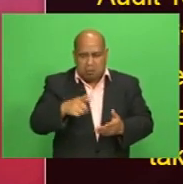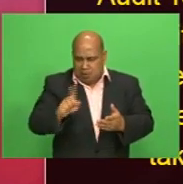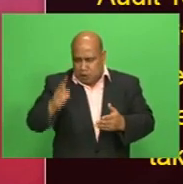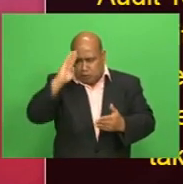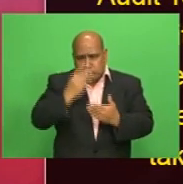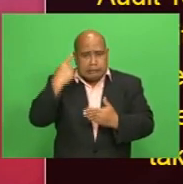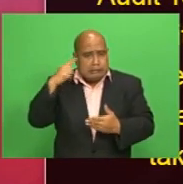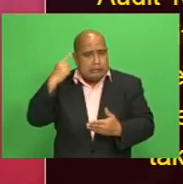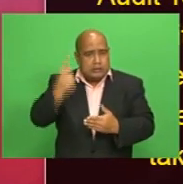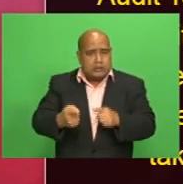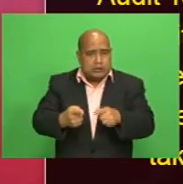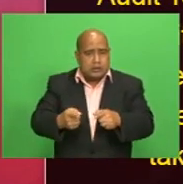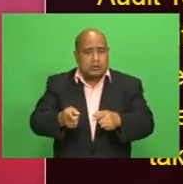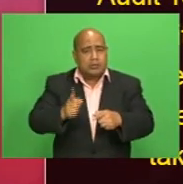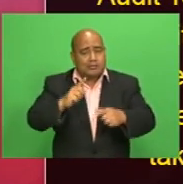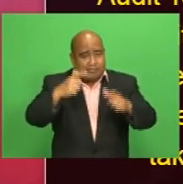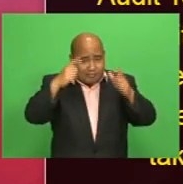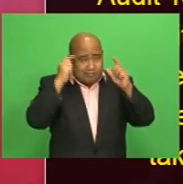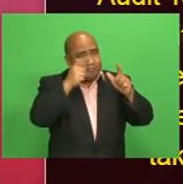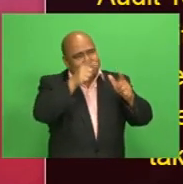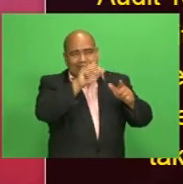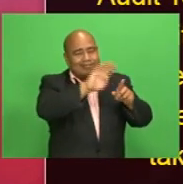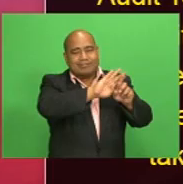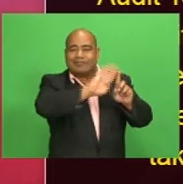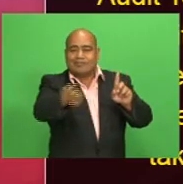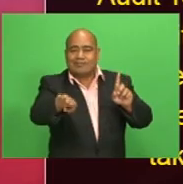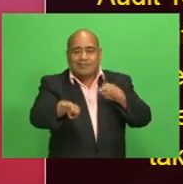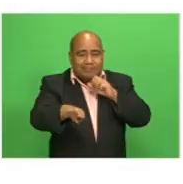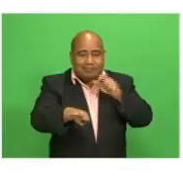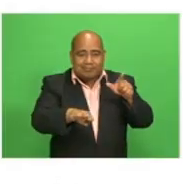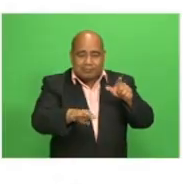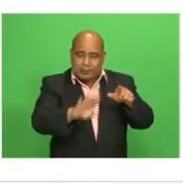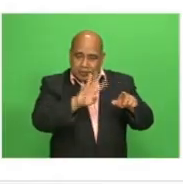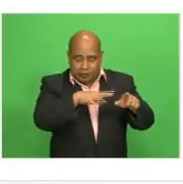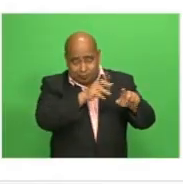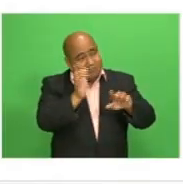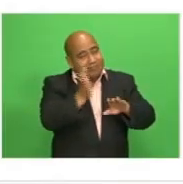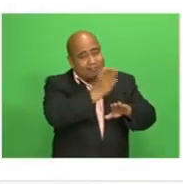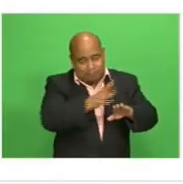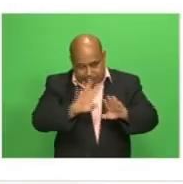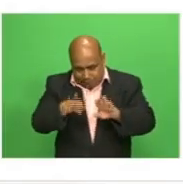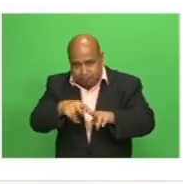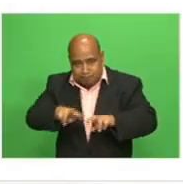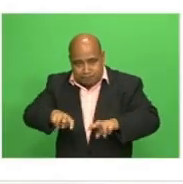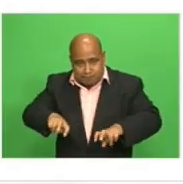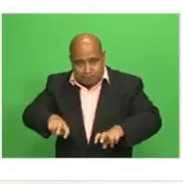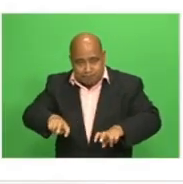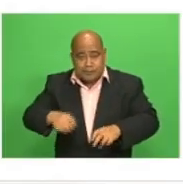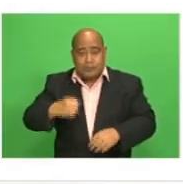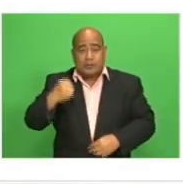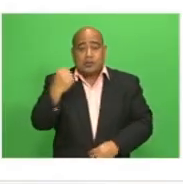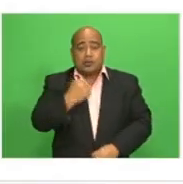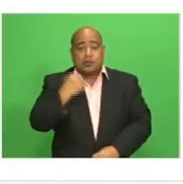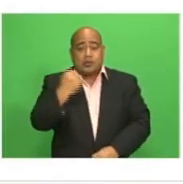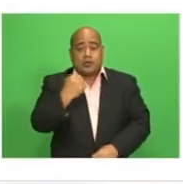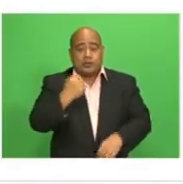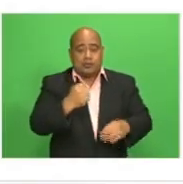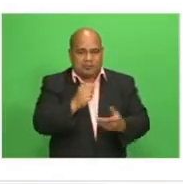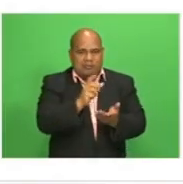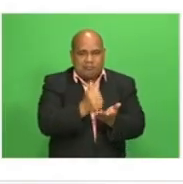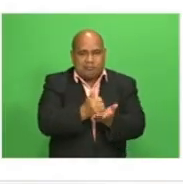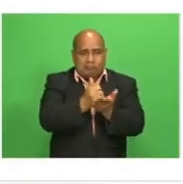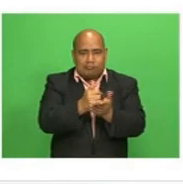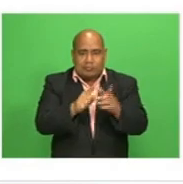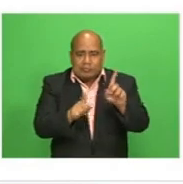while investigations are taking place as per the procedure. However, Samoa's Deputy Prime Minister Fiame Naomi